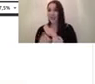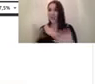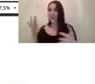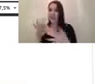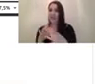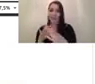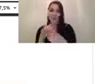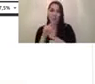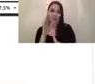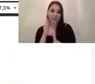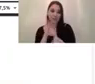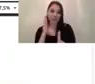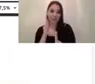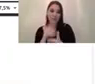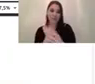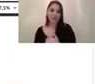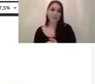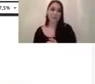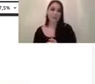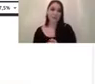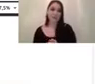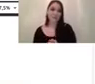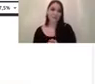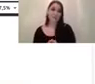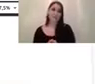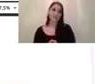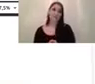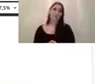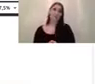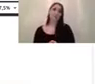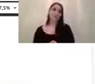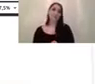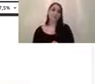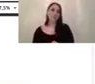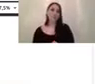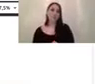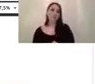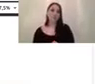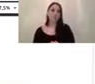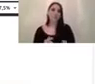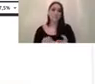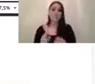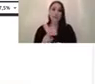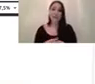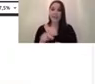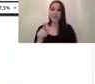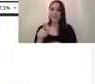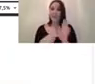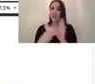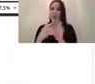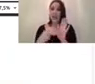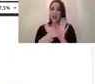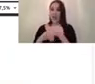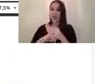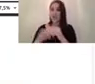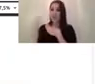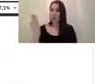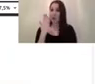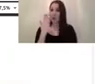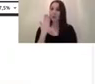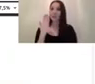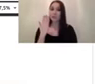recognition, where if you have the lens super close to the objective, to